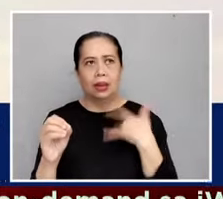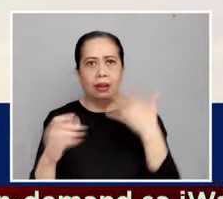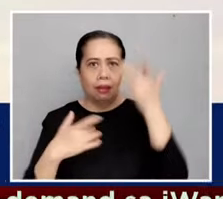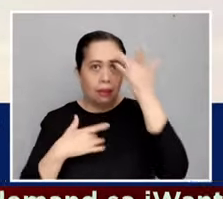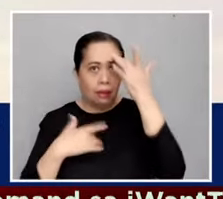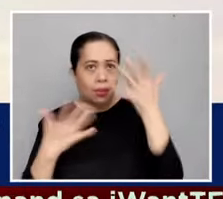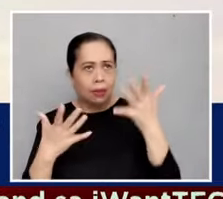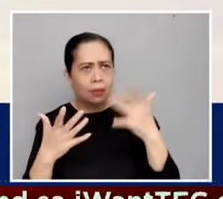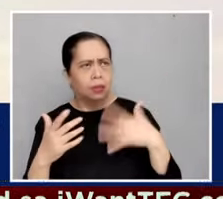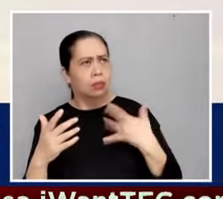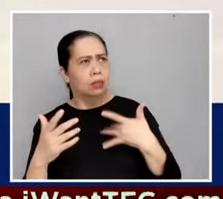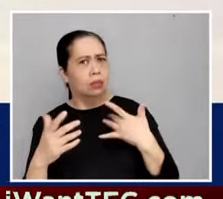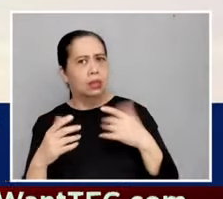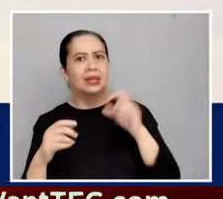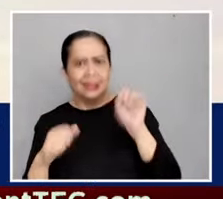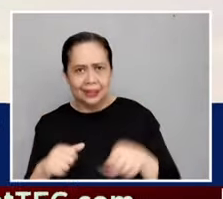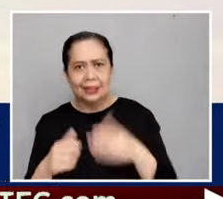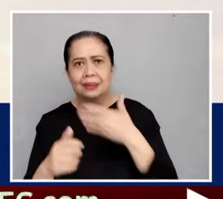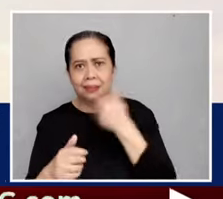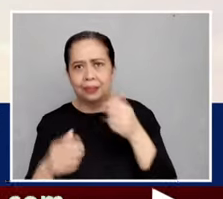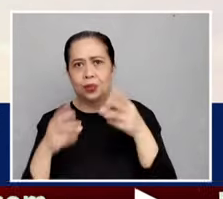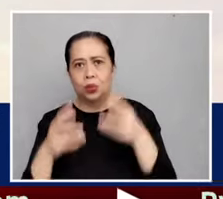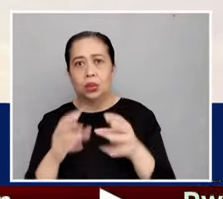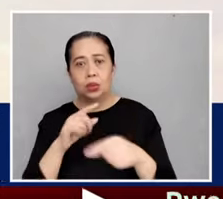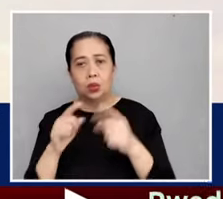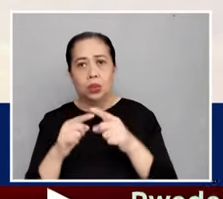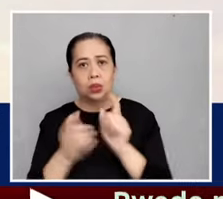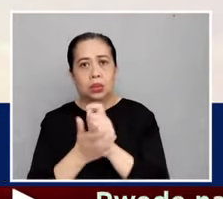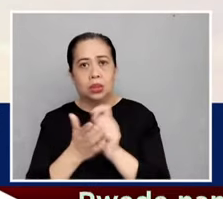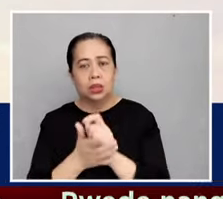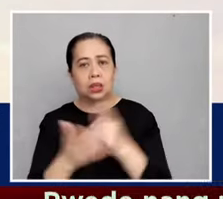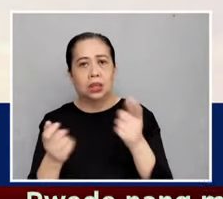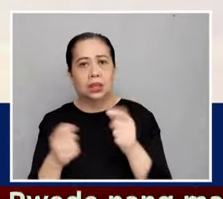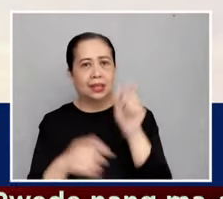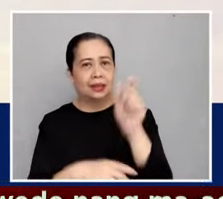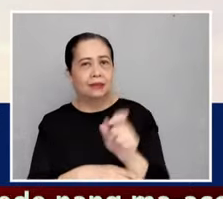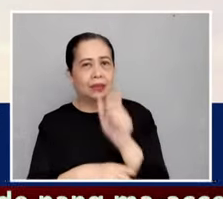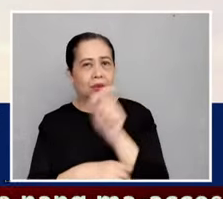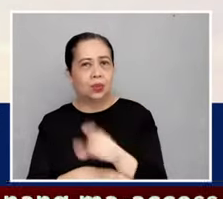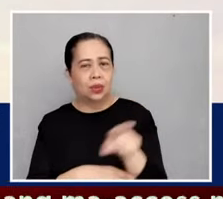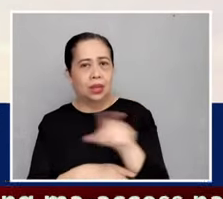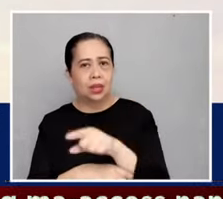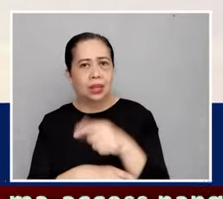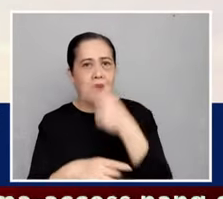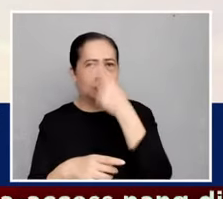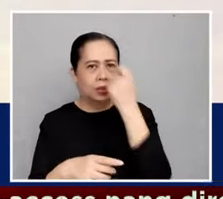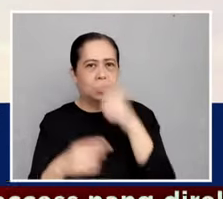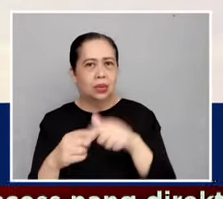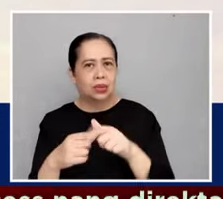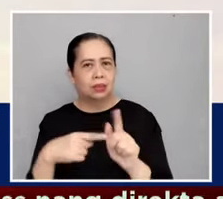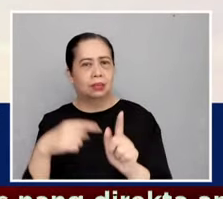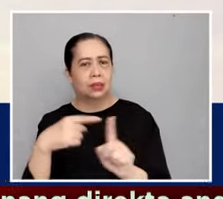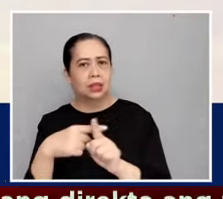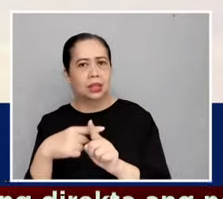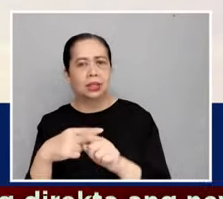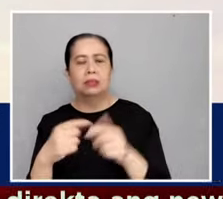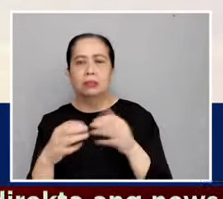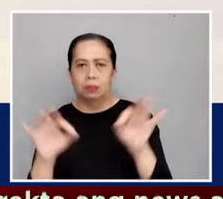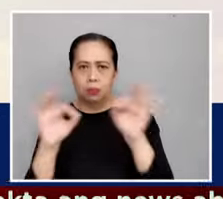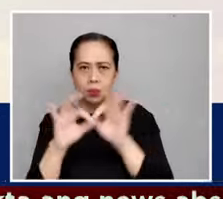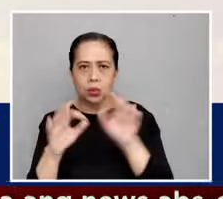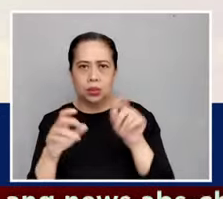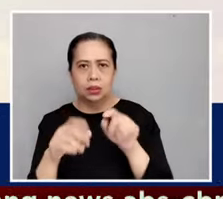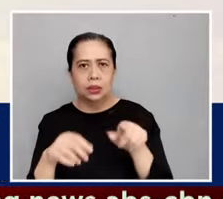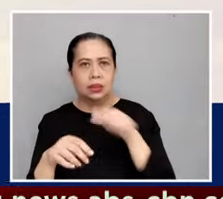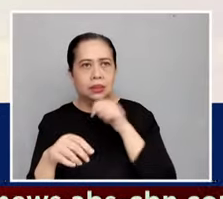na wala pala pa silang mga symptoms. Because when you treat an individual, ang isang individual treated because they have positive, ang laking bagay na niya na hindi na